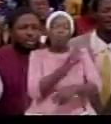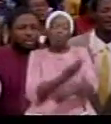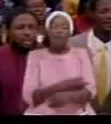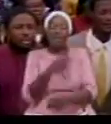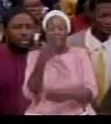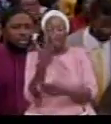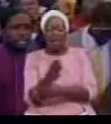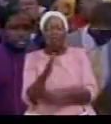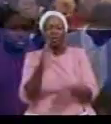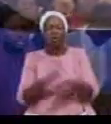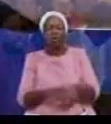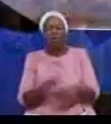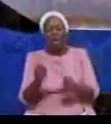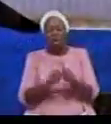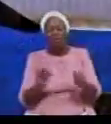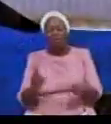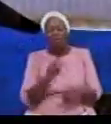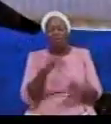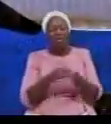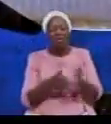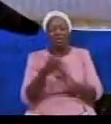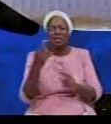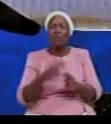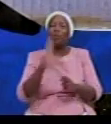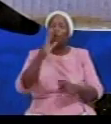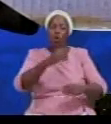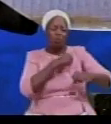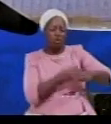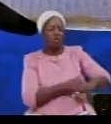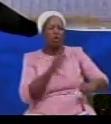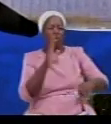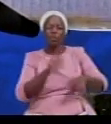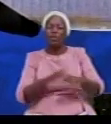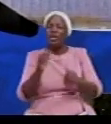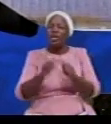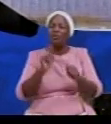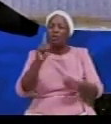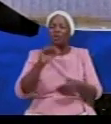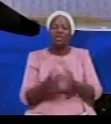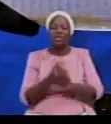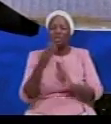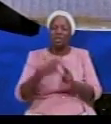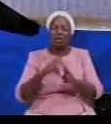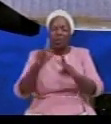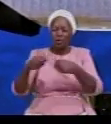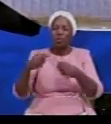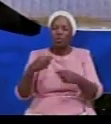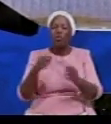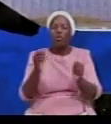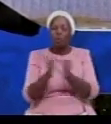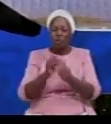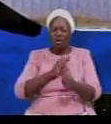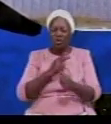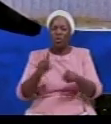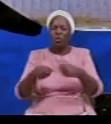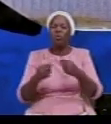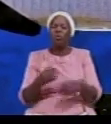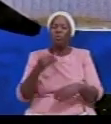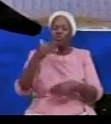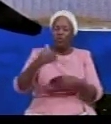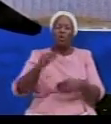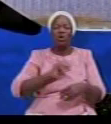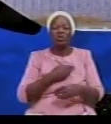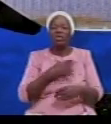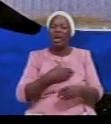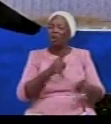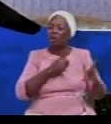on everyone, your protection for everyone. Go before us, and Lord, take